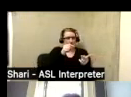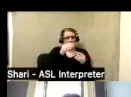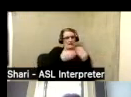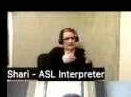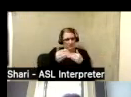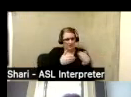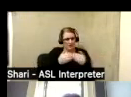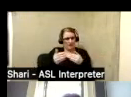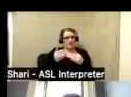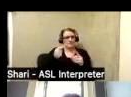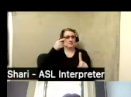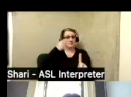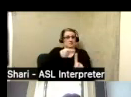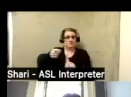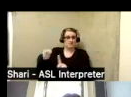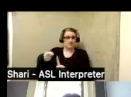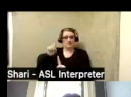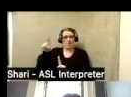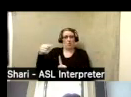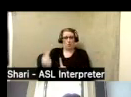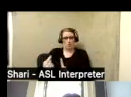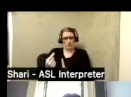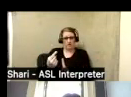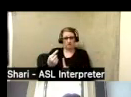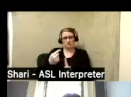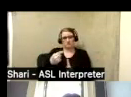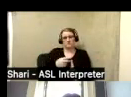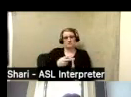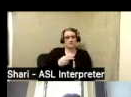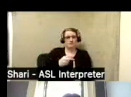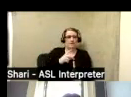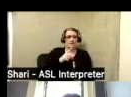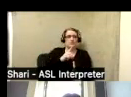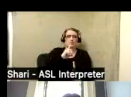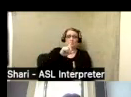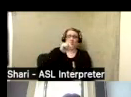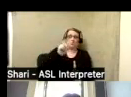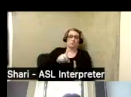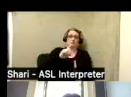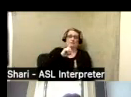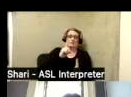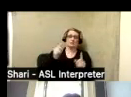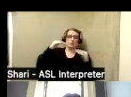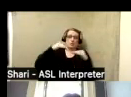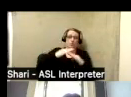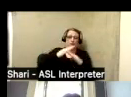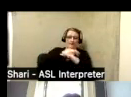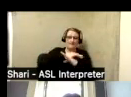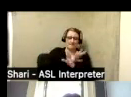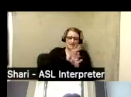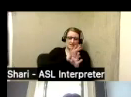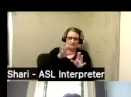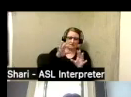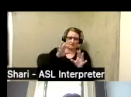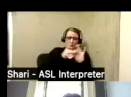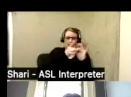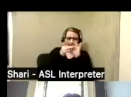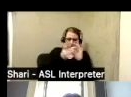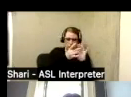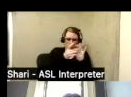if it is at certain moments only. It is a question of reweaving a form of personal space that can be more or